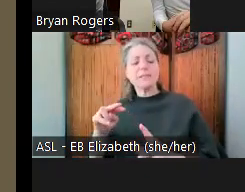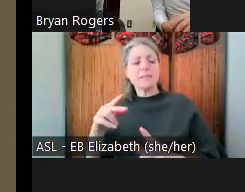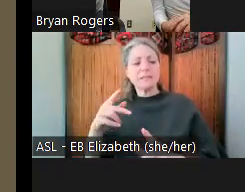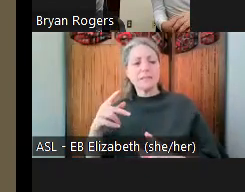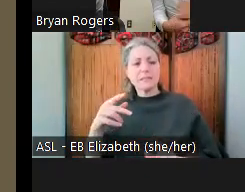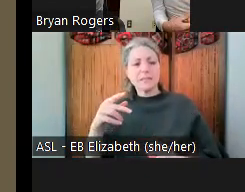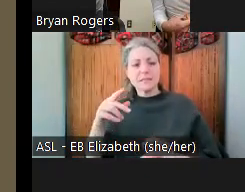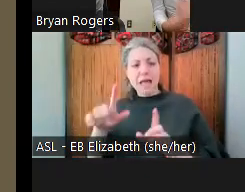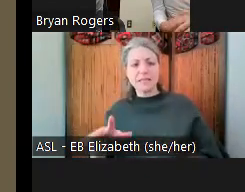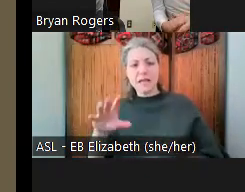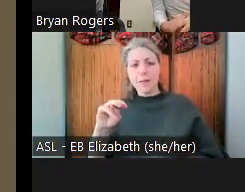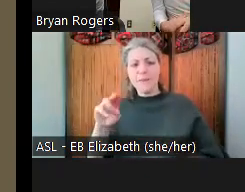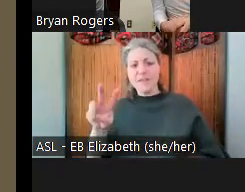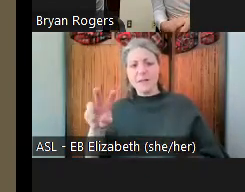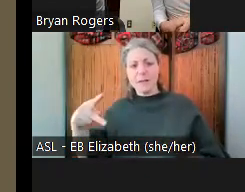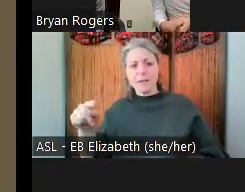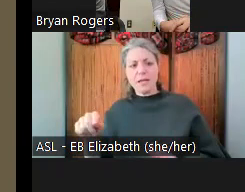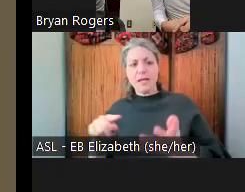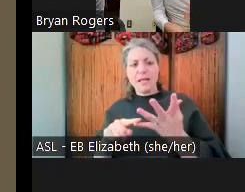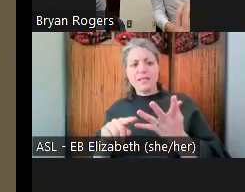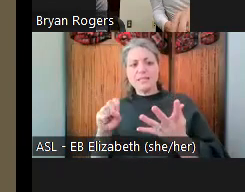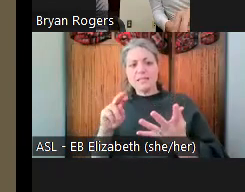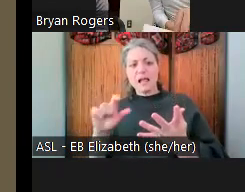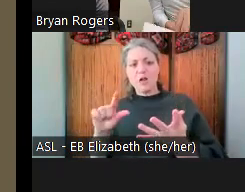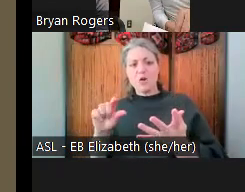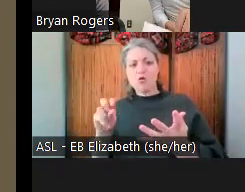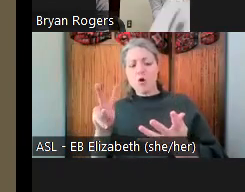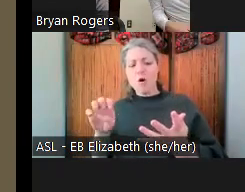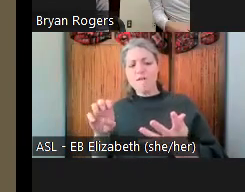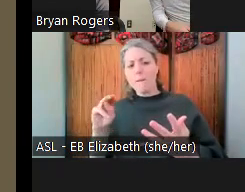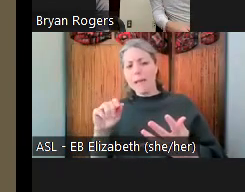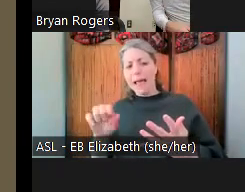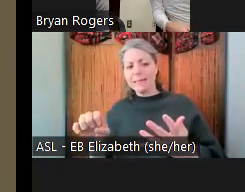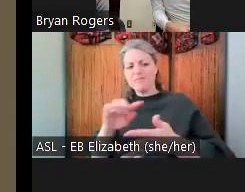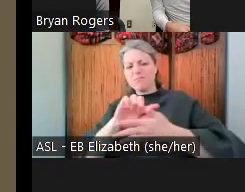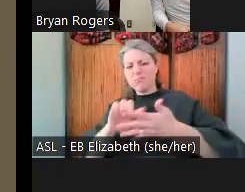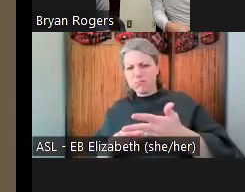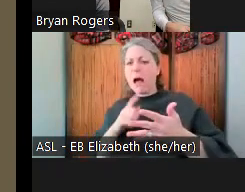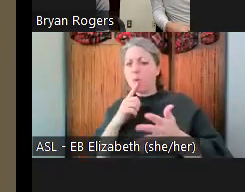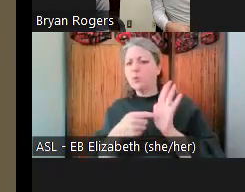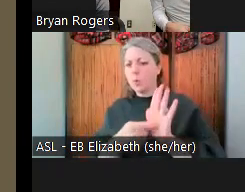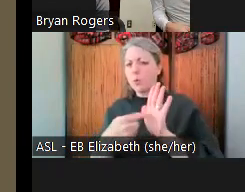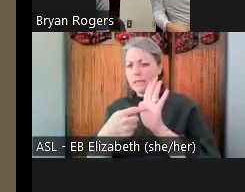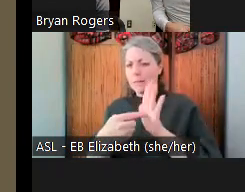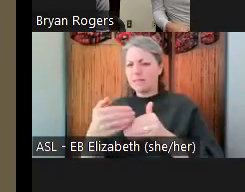Snellgrove maze. And I'll show you examples of those kind of as we move on. So you can go to the next slide.